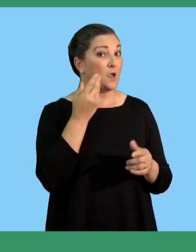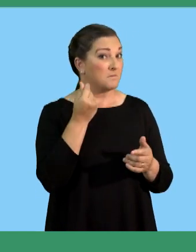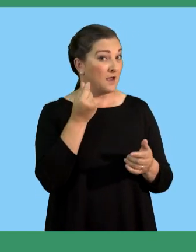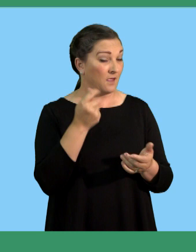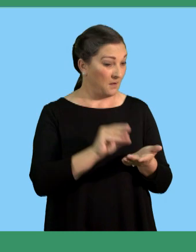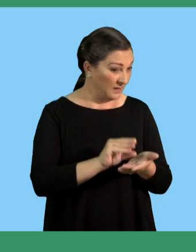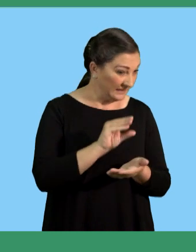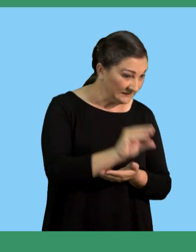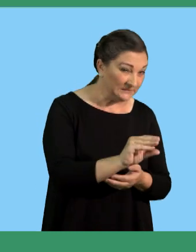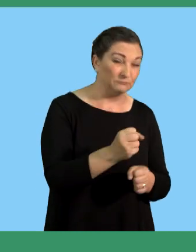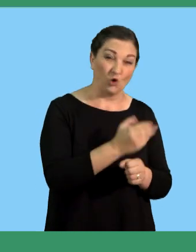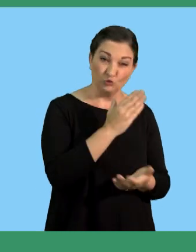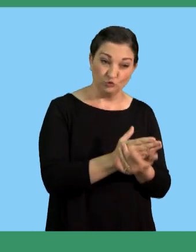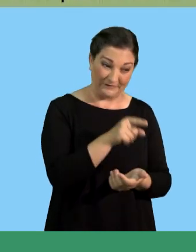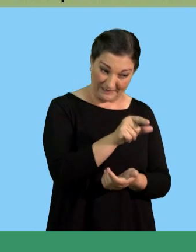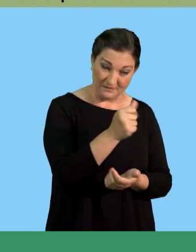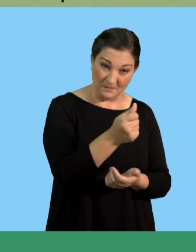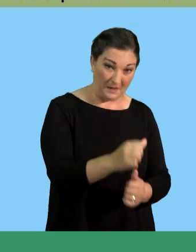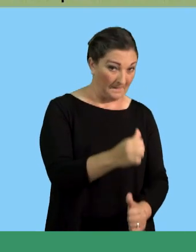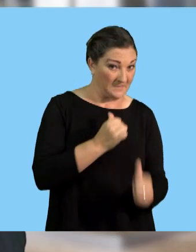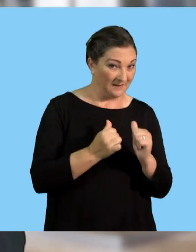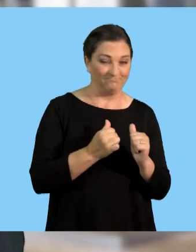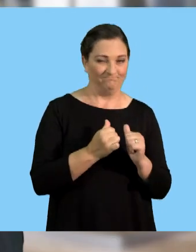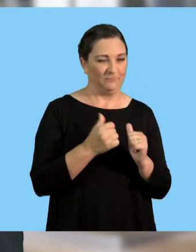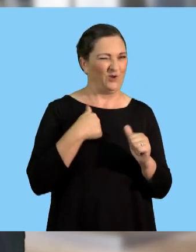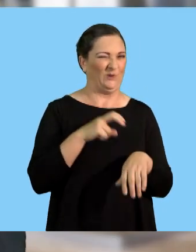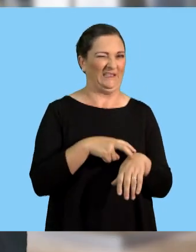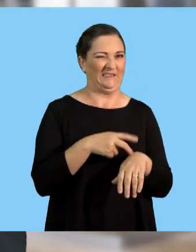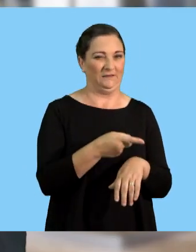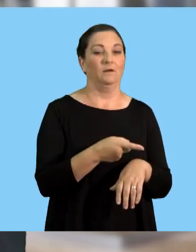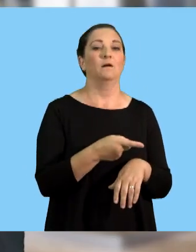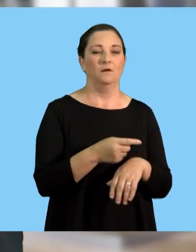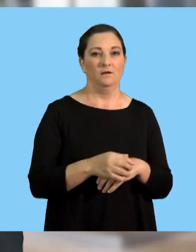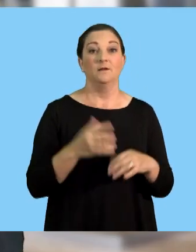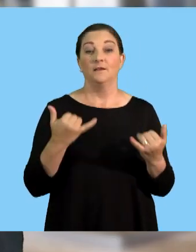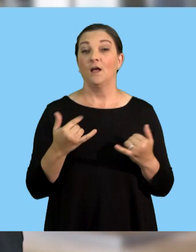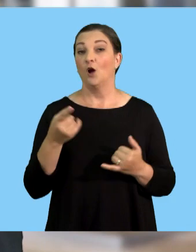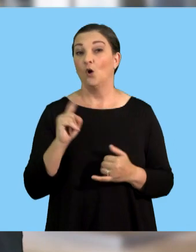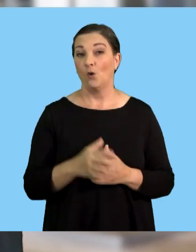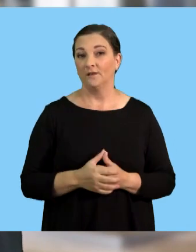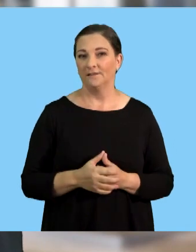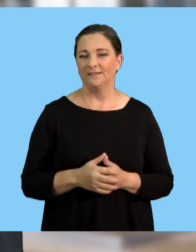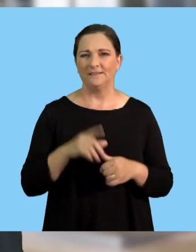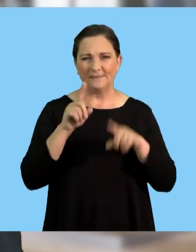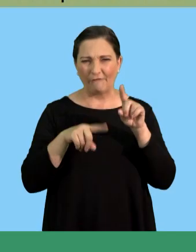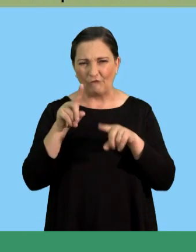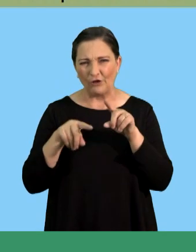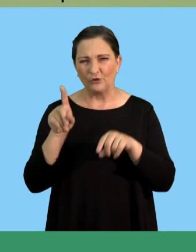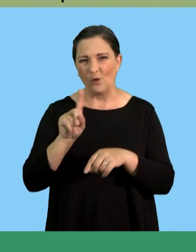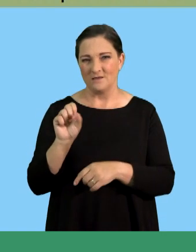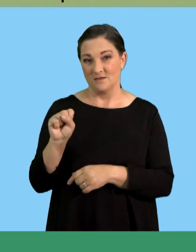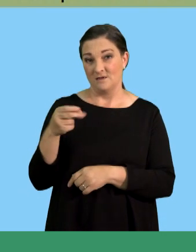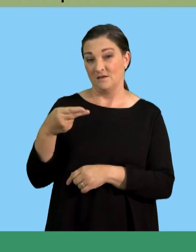money for the period of investment. Now, we move into another aspect, which is your types